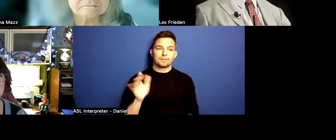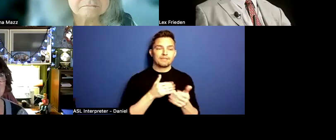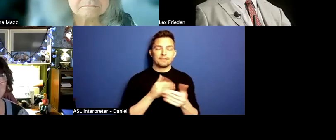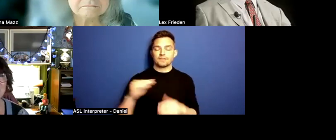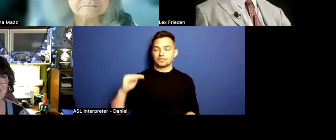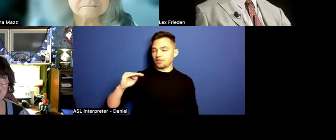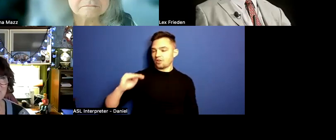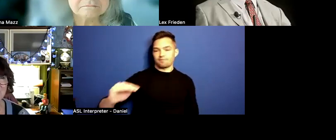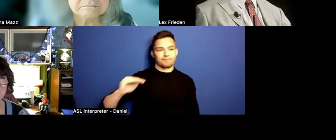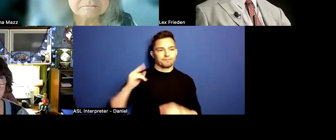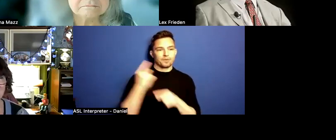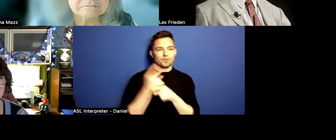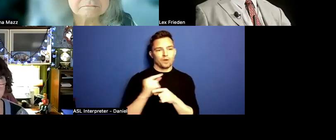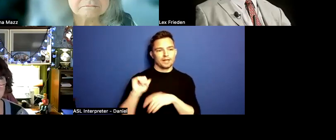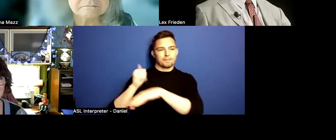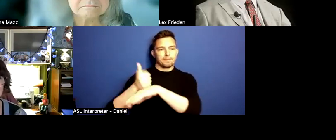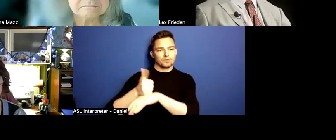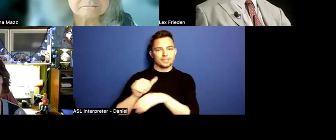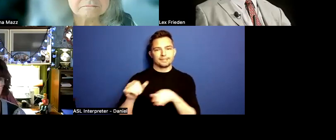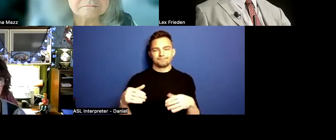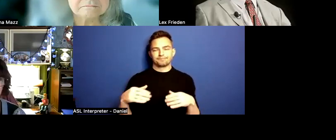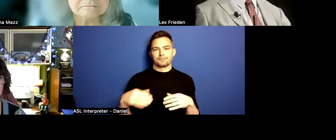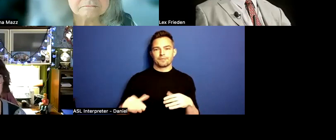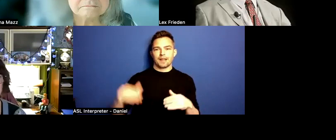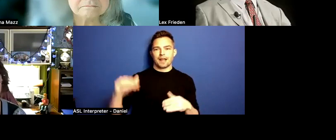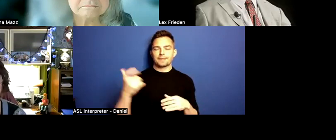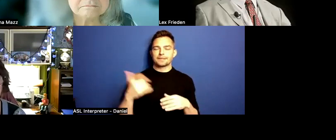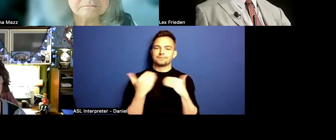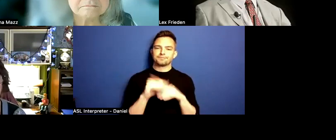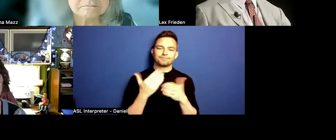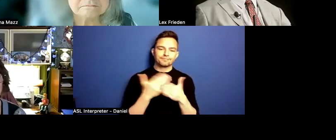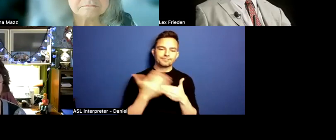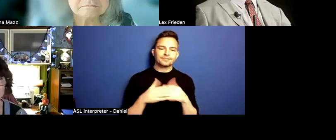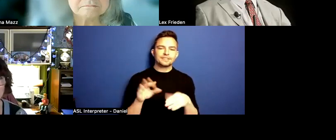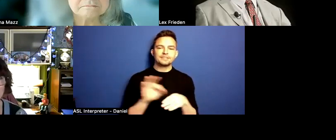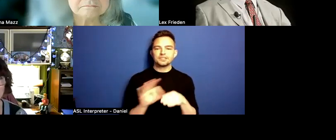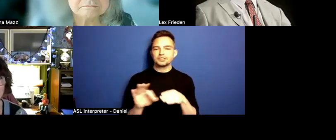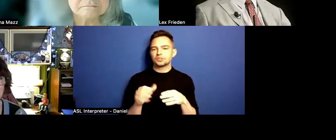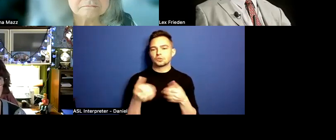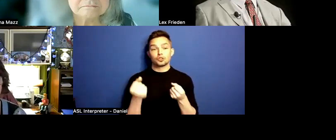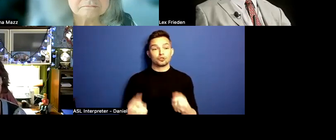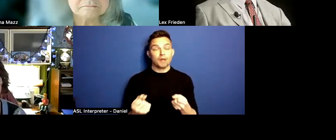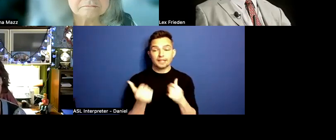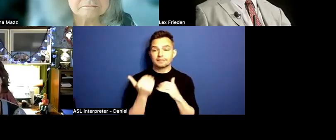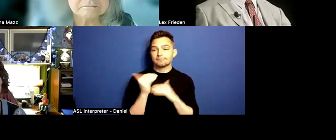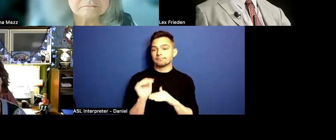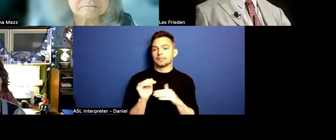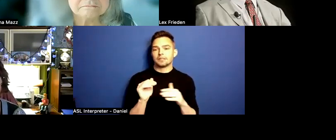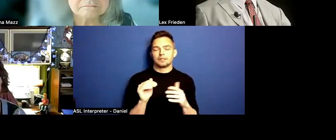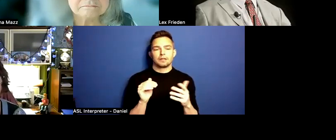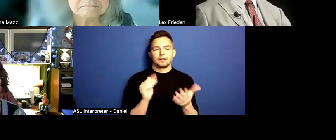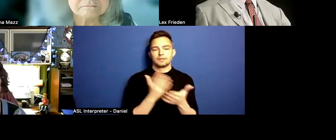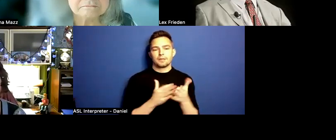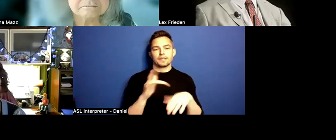height, et cetera, because of limitations of hand function or strength or whatever else it might be. And some of the